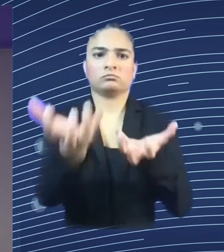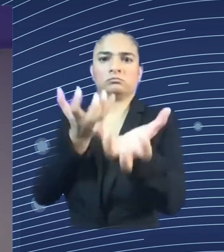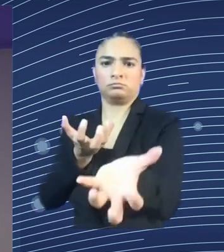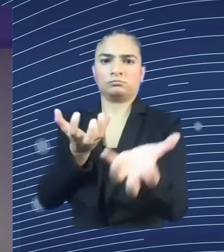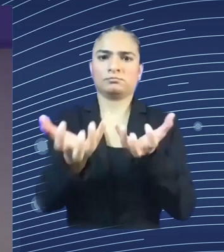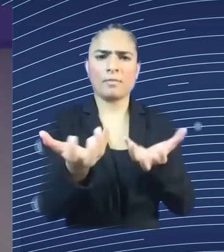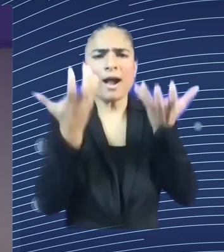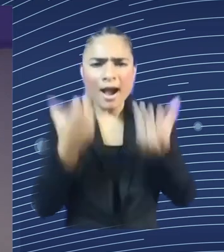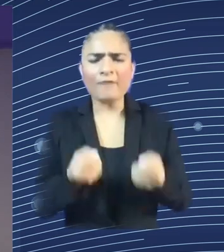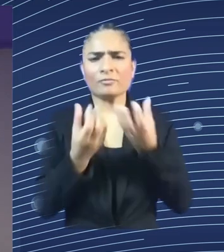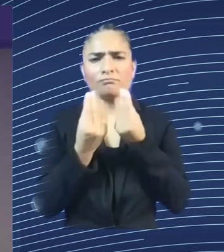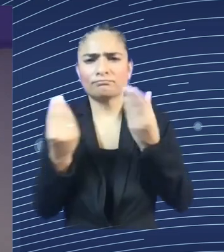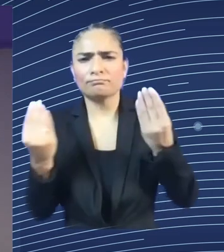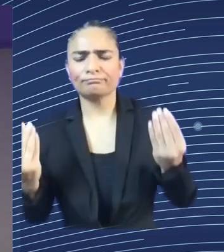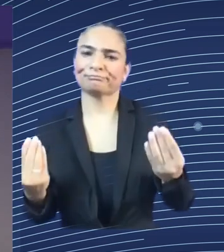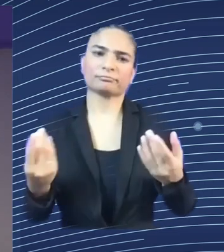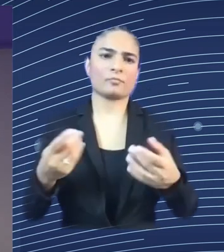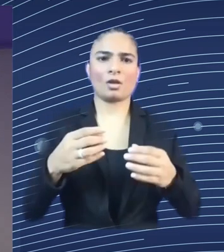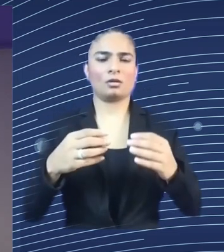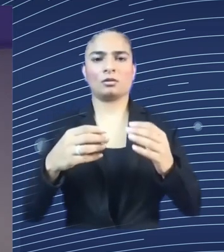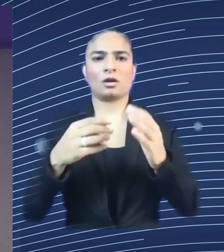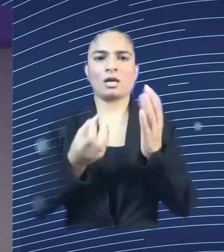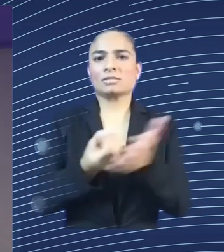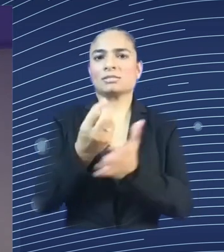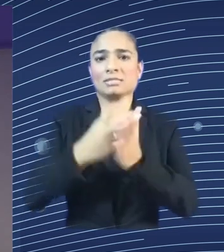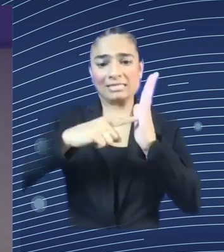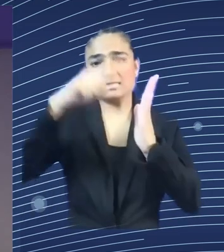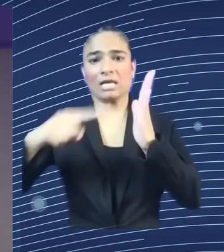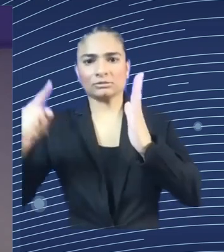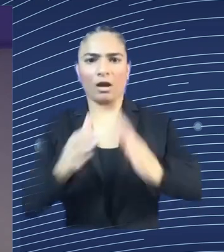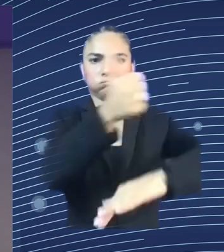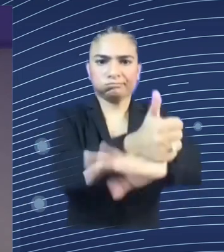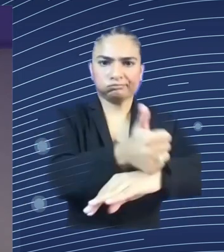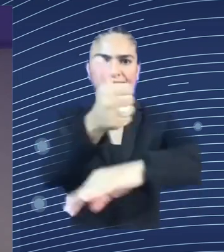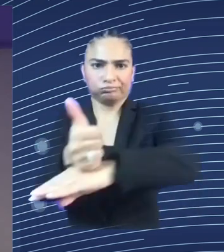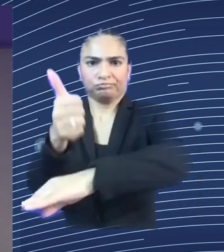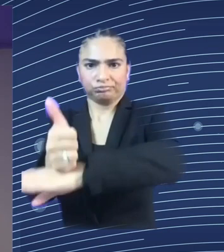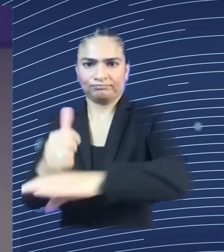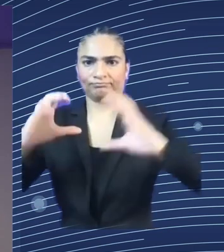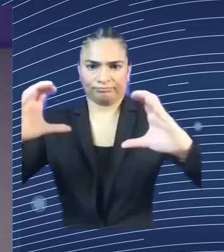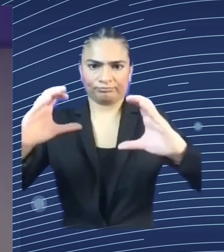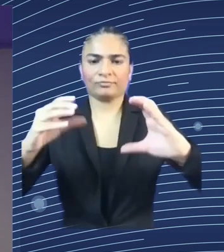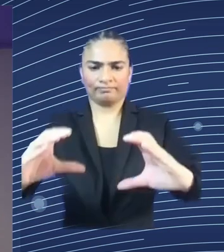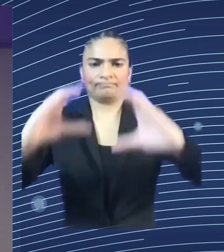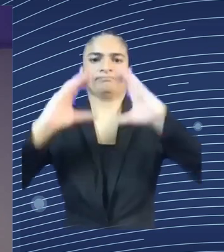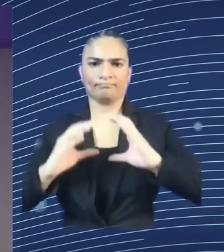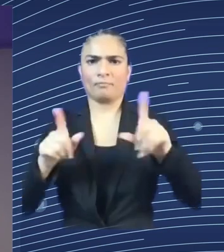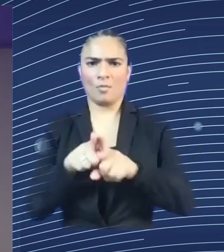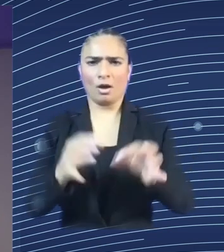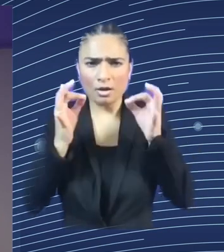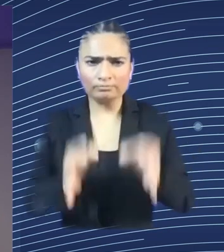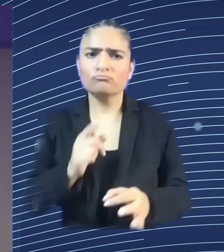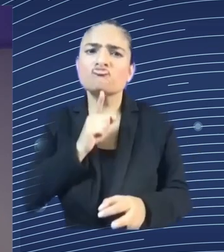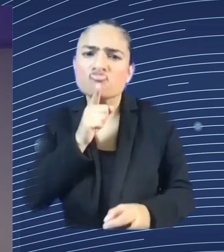social media account, and these kind of things. So these are very subjective things. But what we often hear from clients is that they want the data, but they want to do the